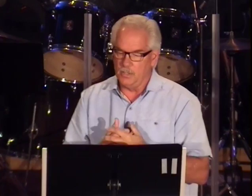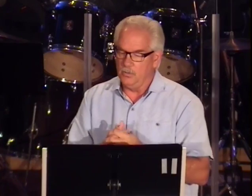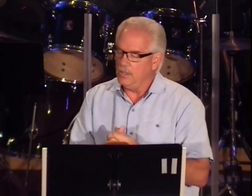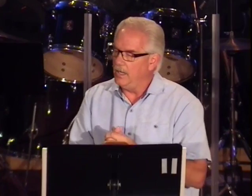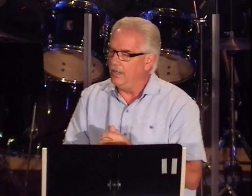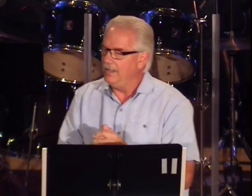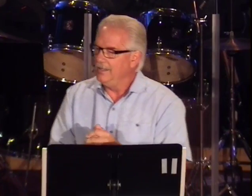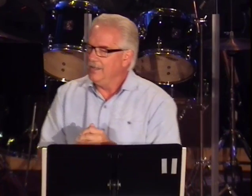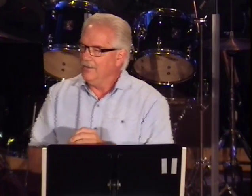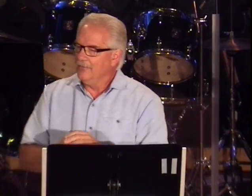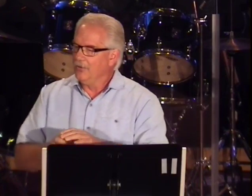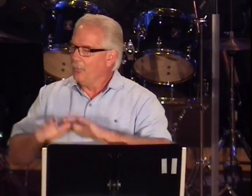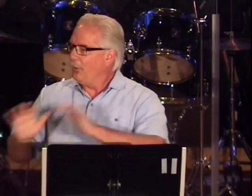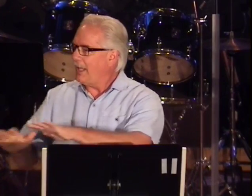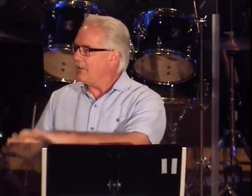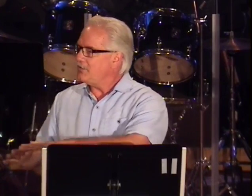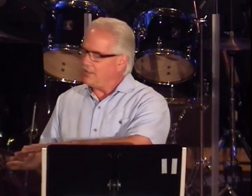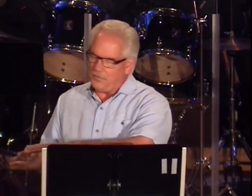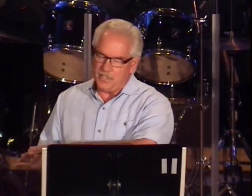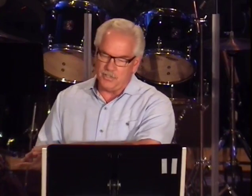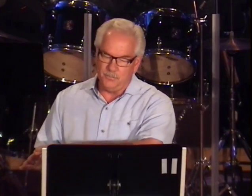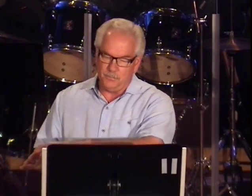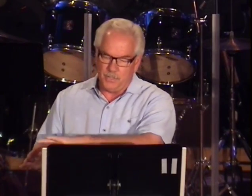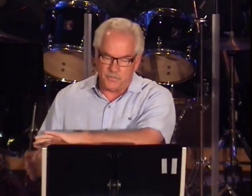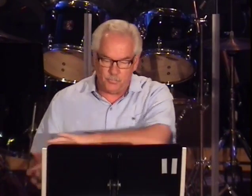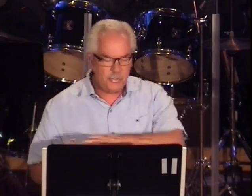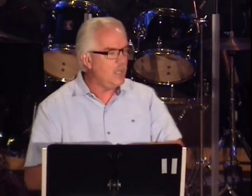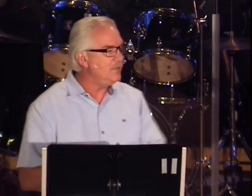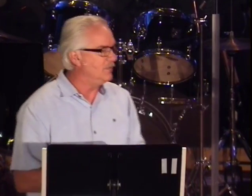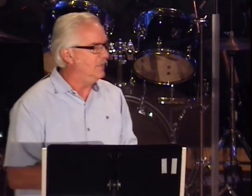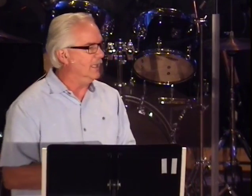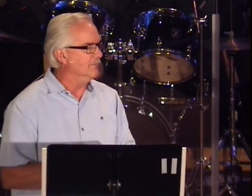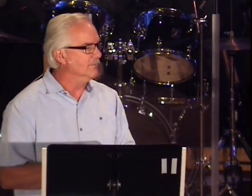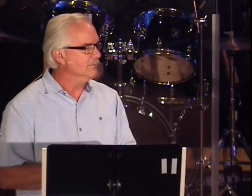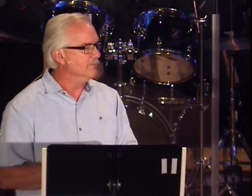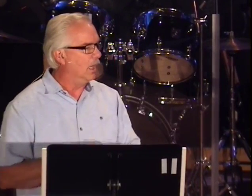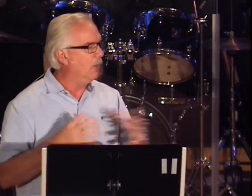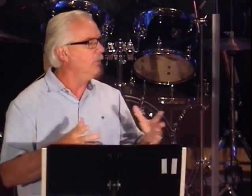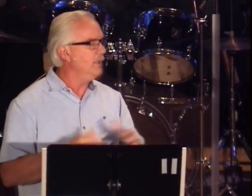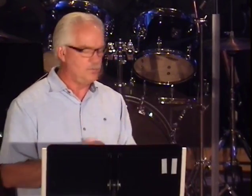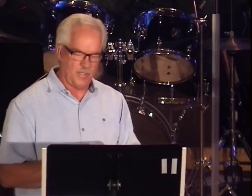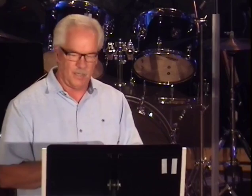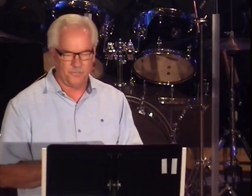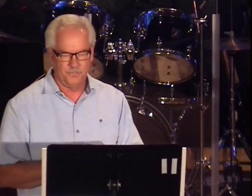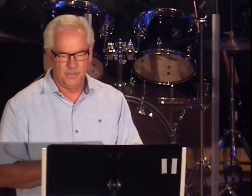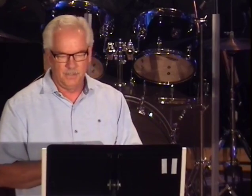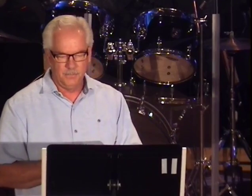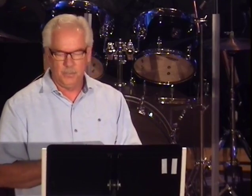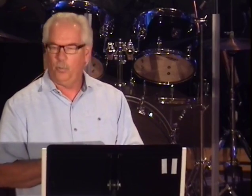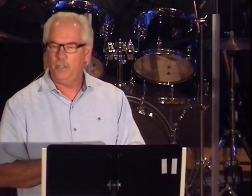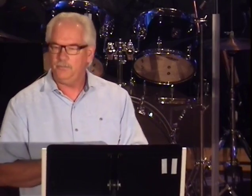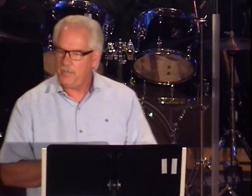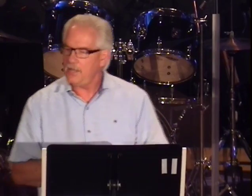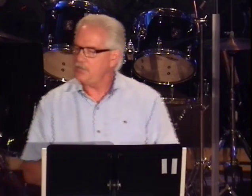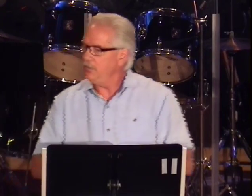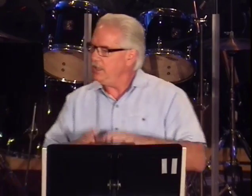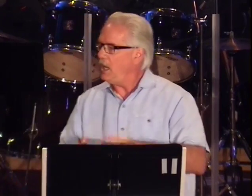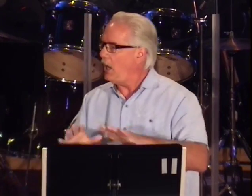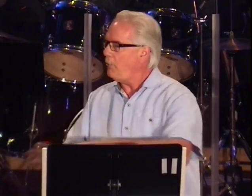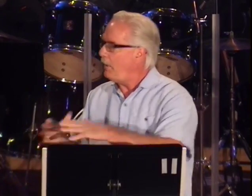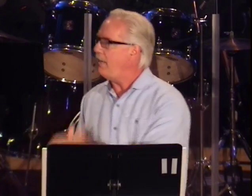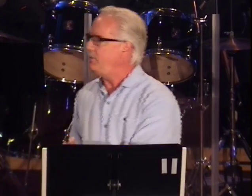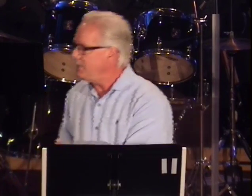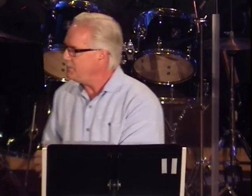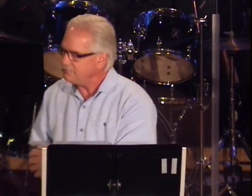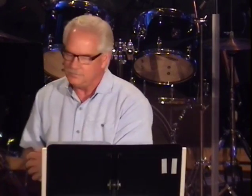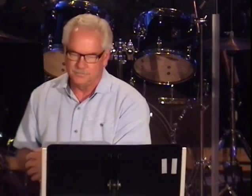And so we're to work out our salvation because of what Jesus did. Humbled himself to the point of death. So in